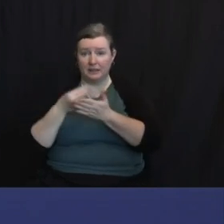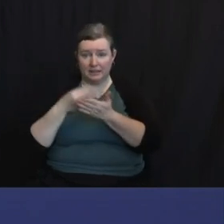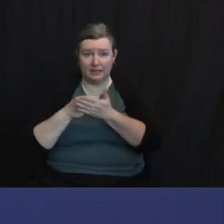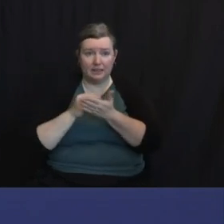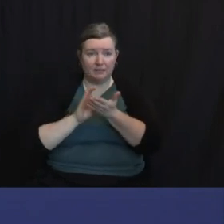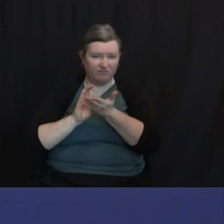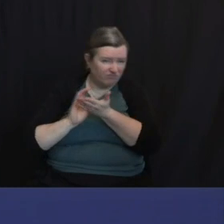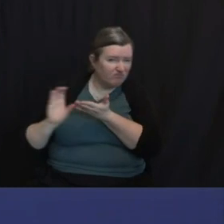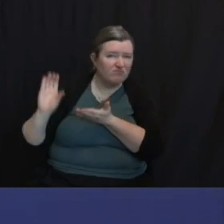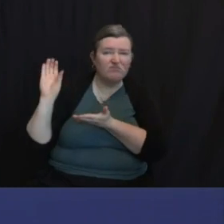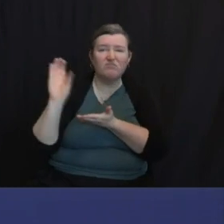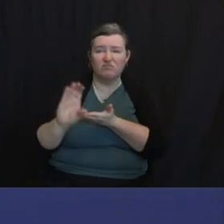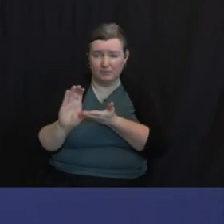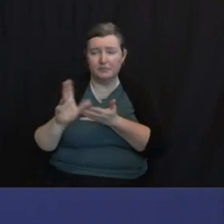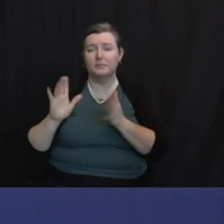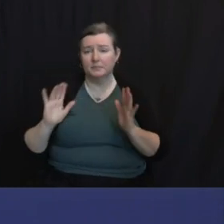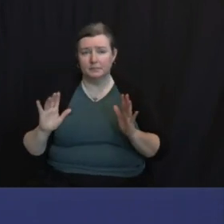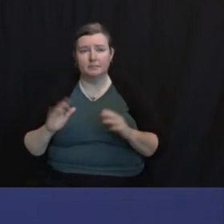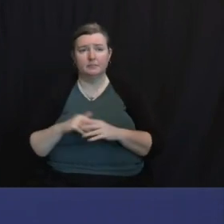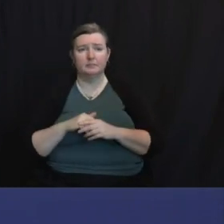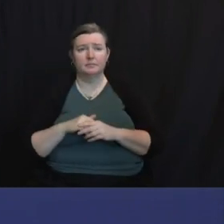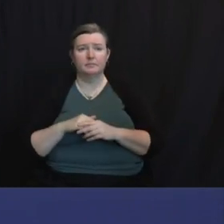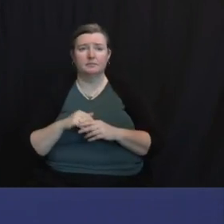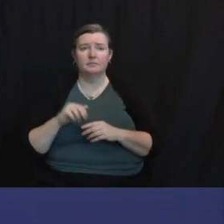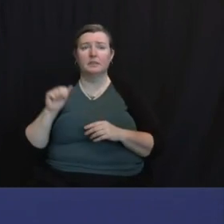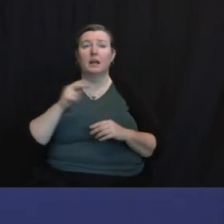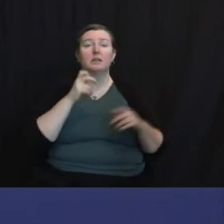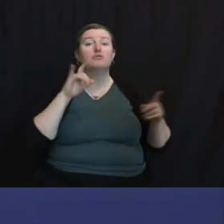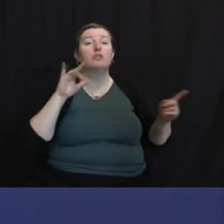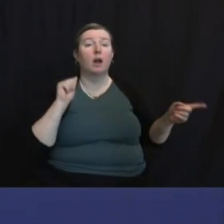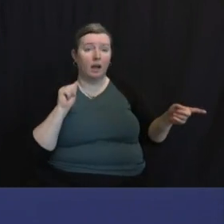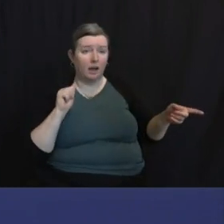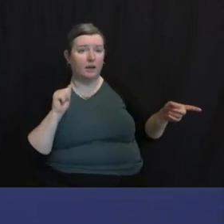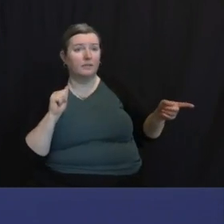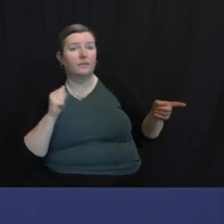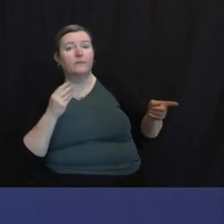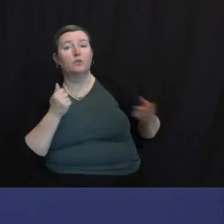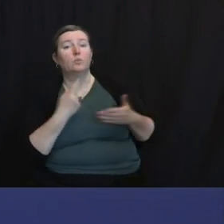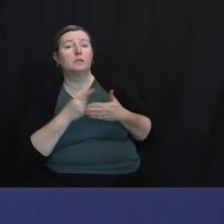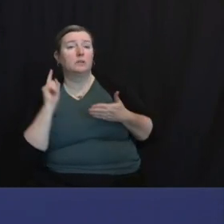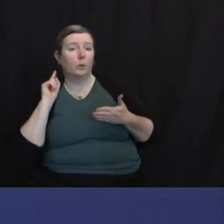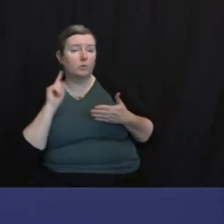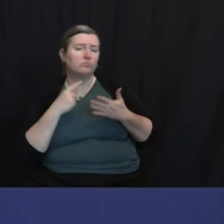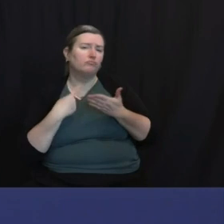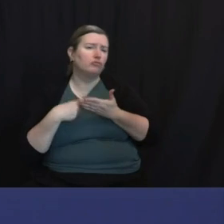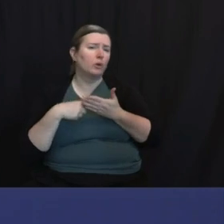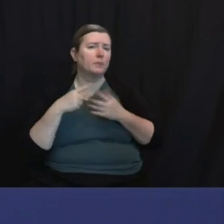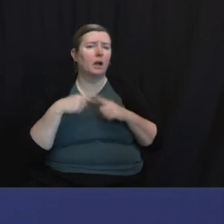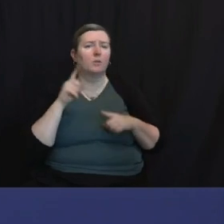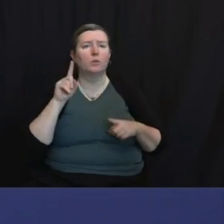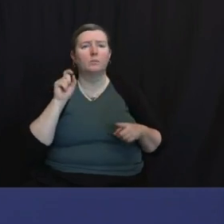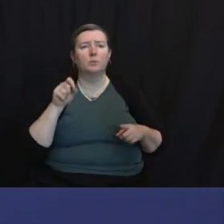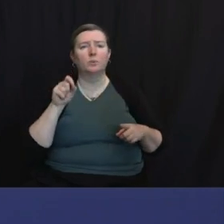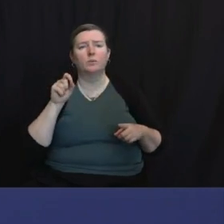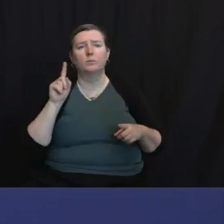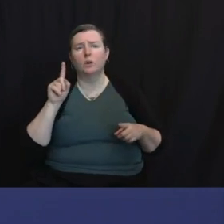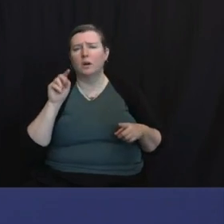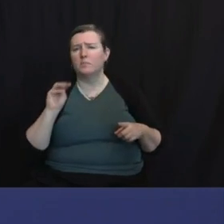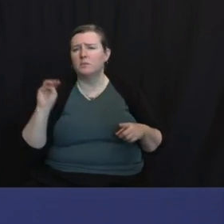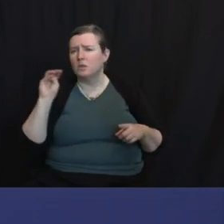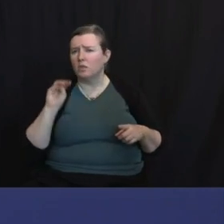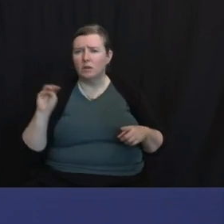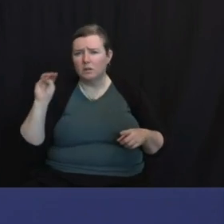was here a couple of weeks ago to talk about the $1.1 billion. And I don't think any other state in America hived off that piece for mental